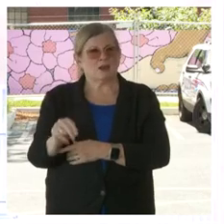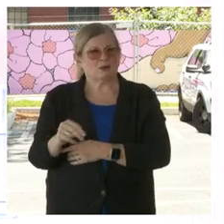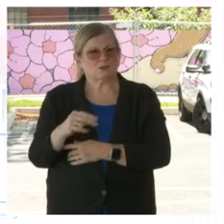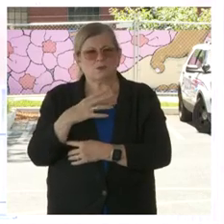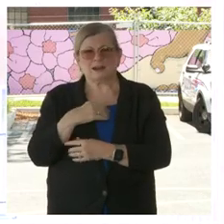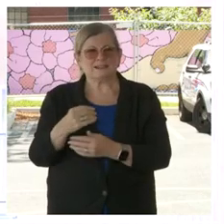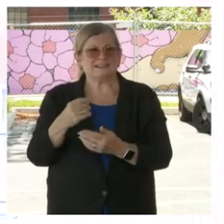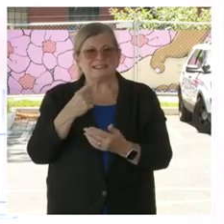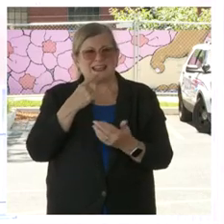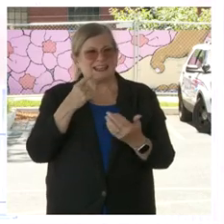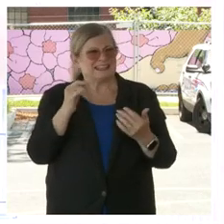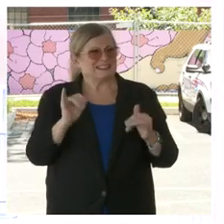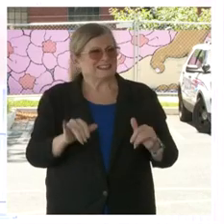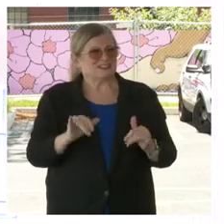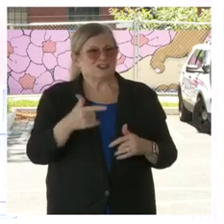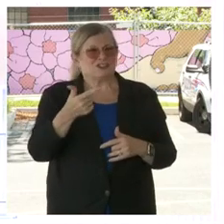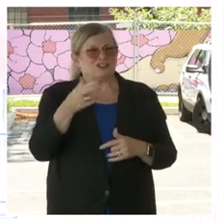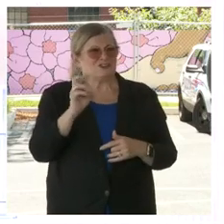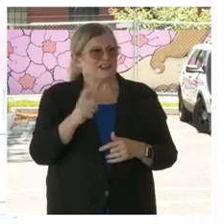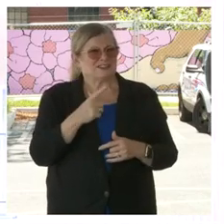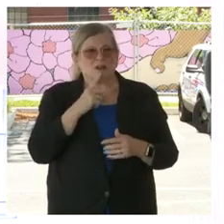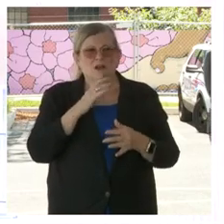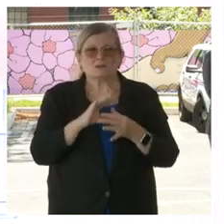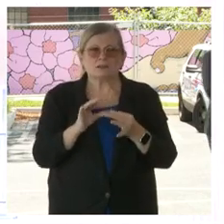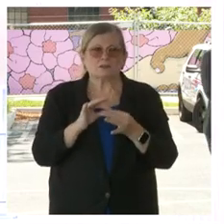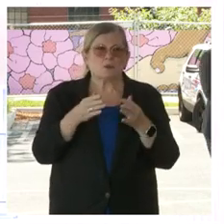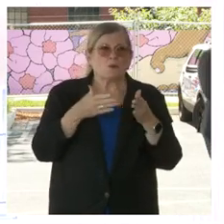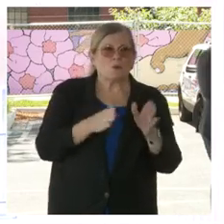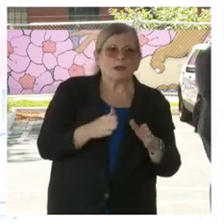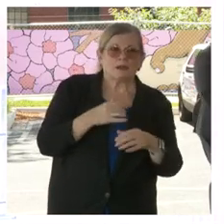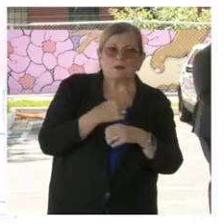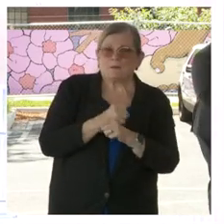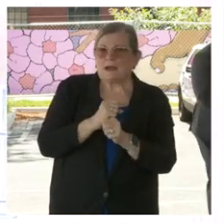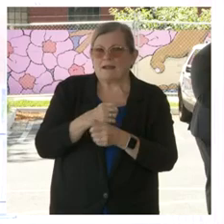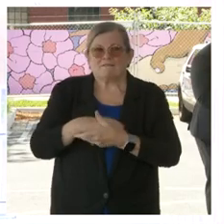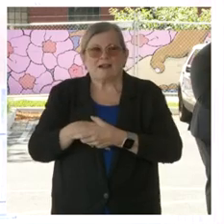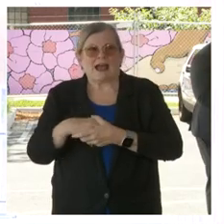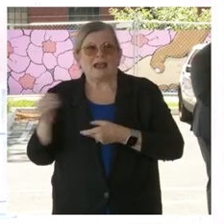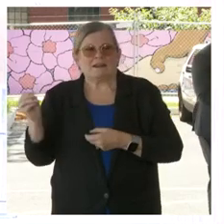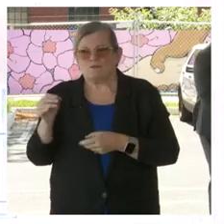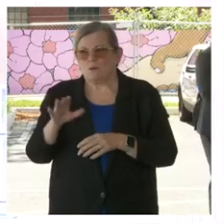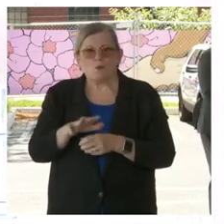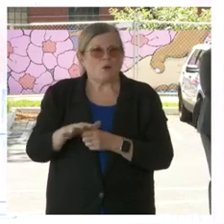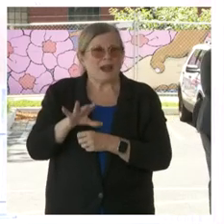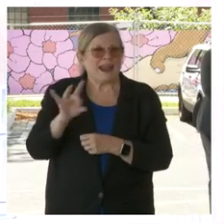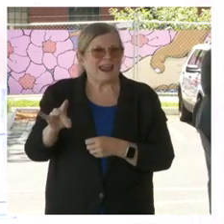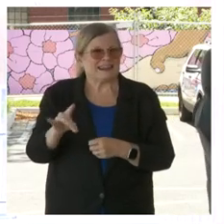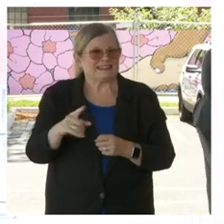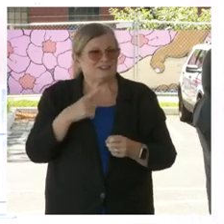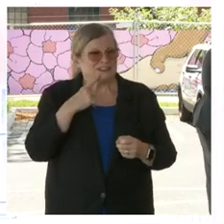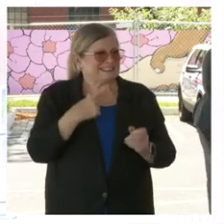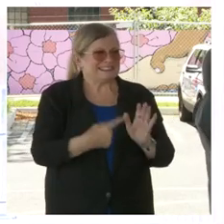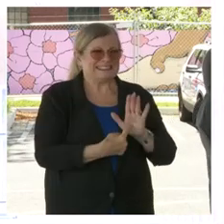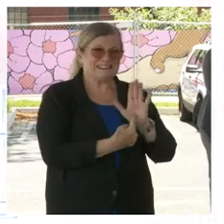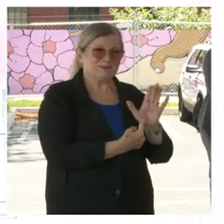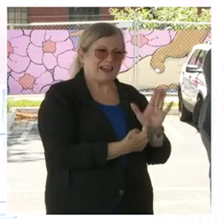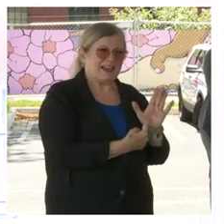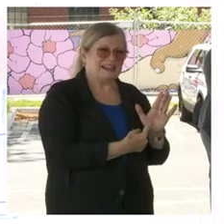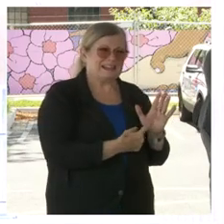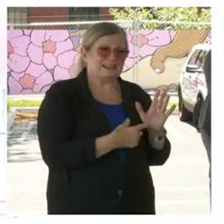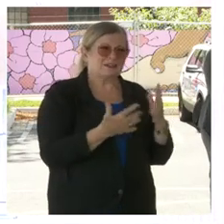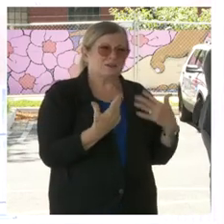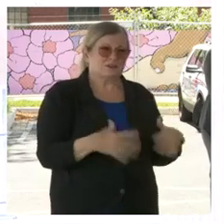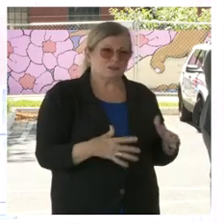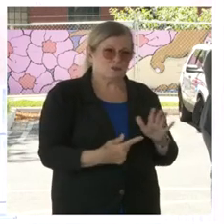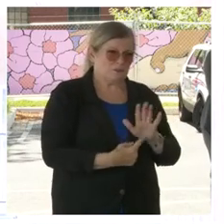and LeGreg had talked about ways to make it out of Ward 8. And I think today is yet another example of when you make